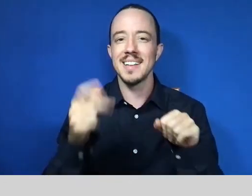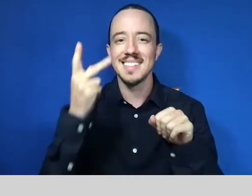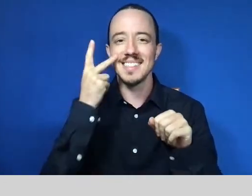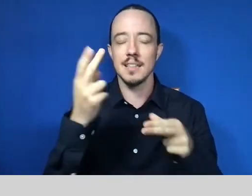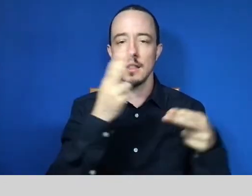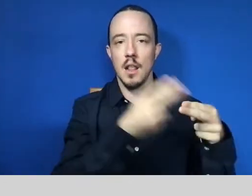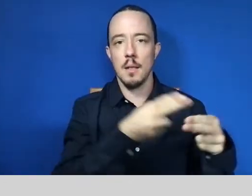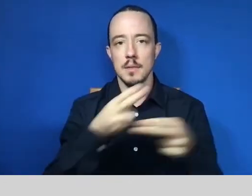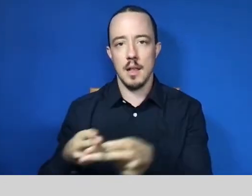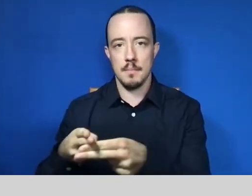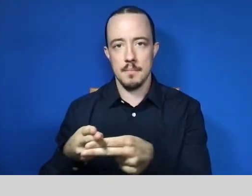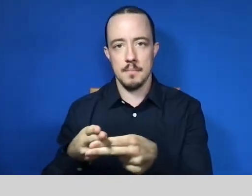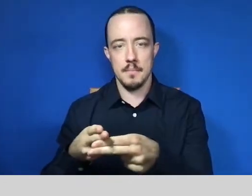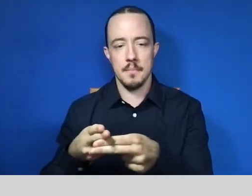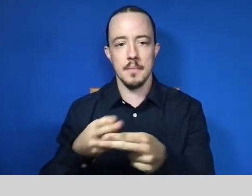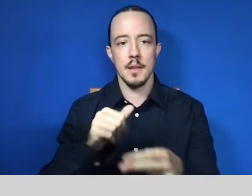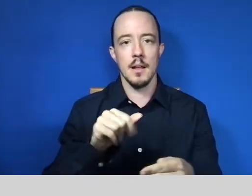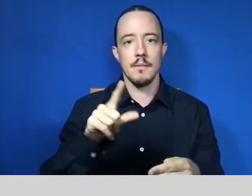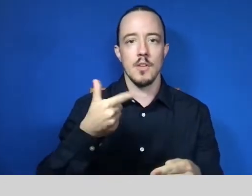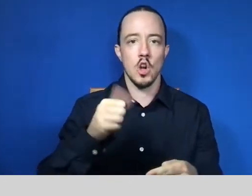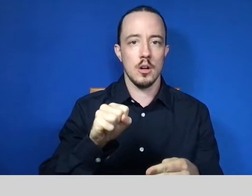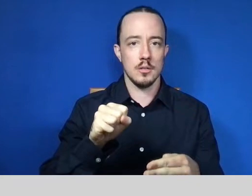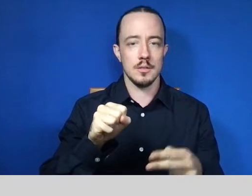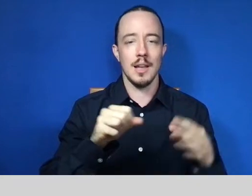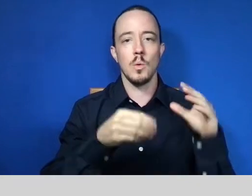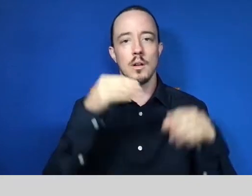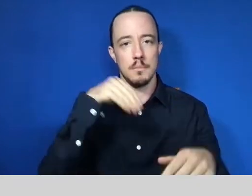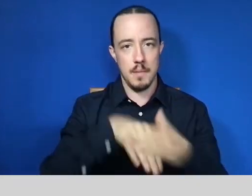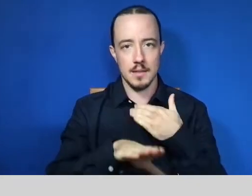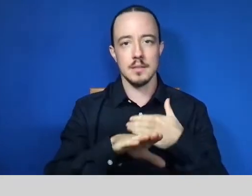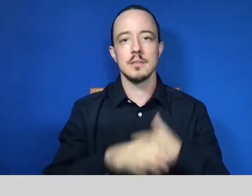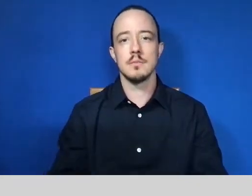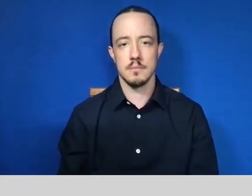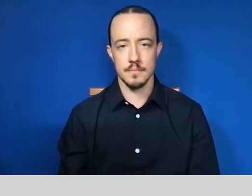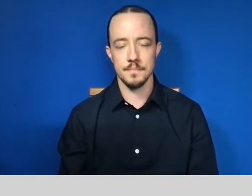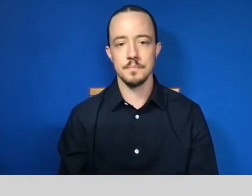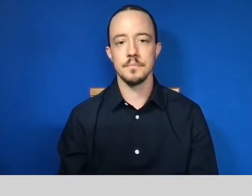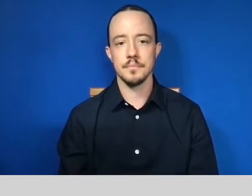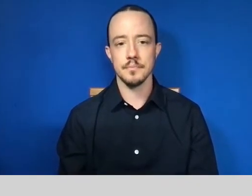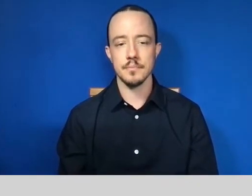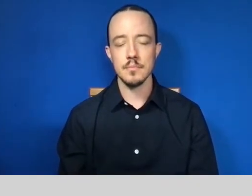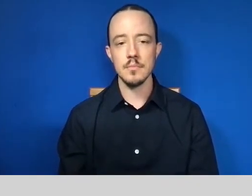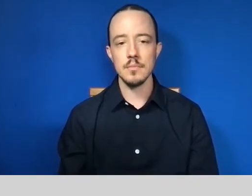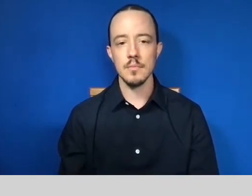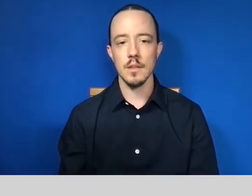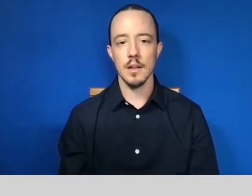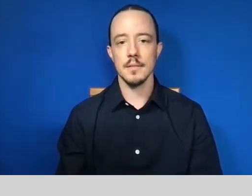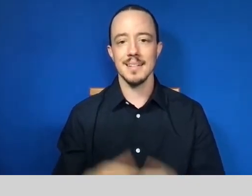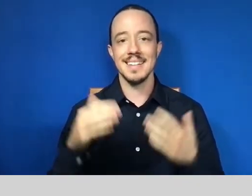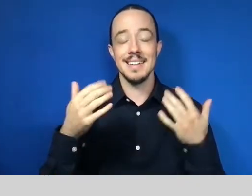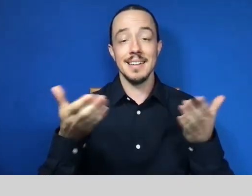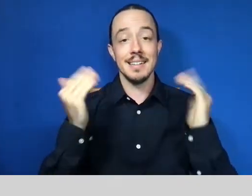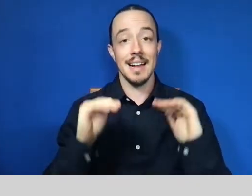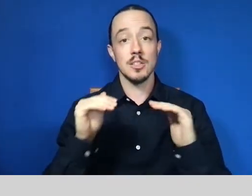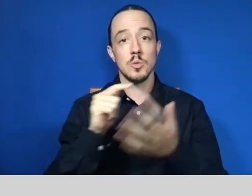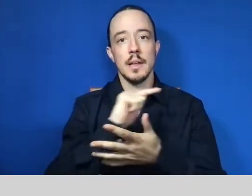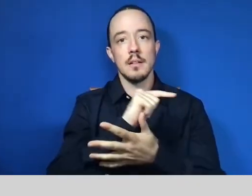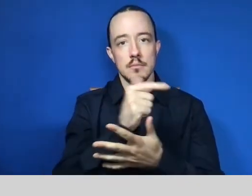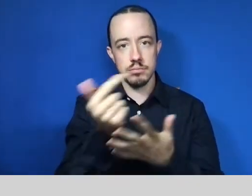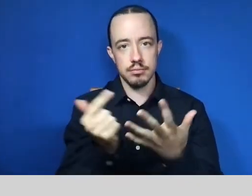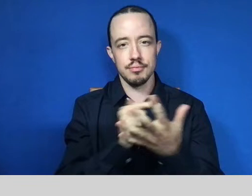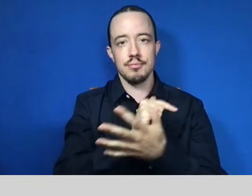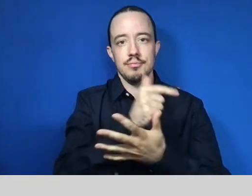see the names of the arguments that were passed. Next, we traverse the passed